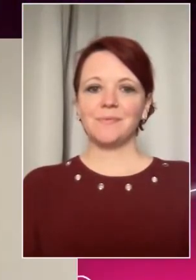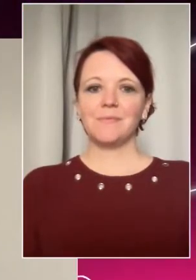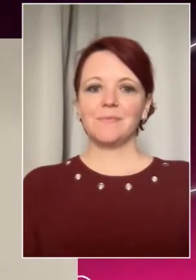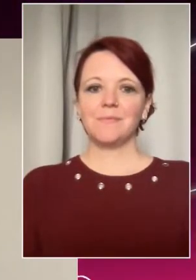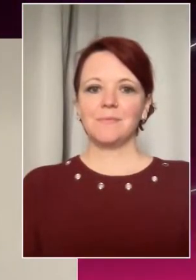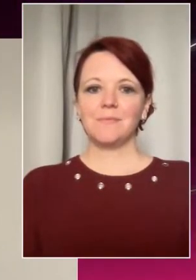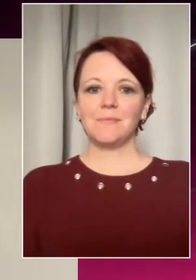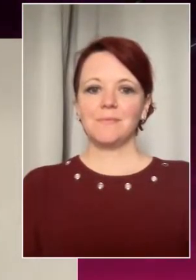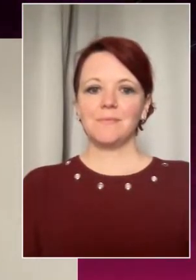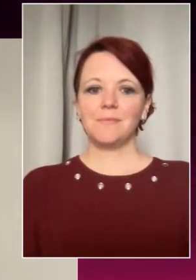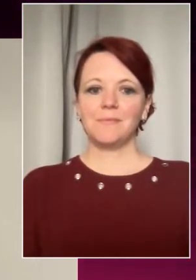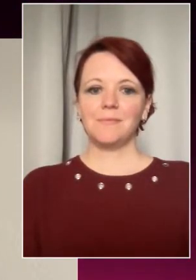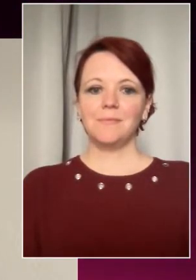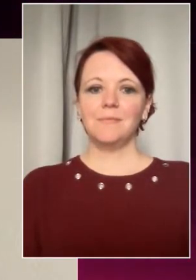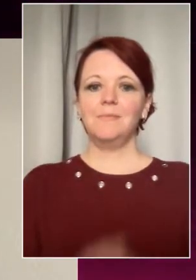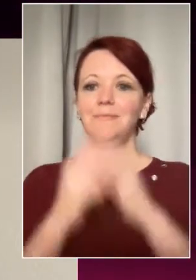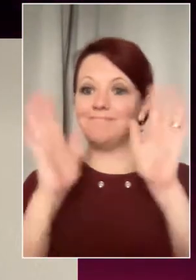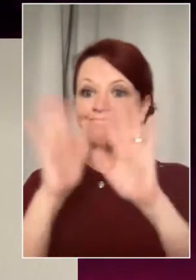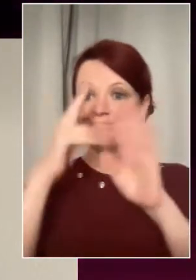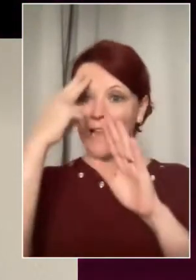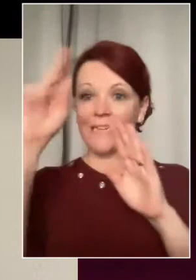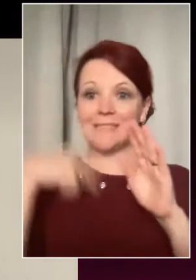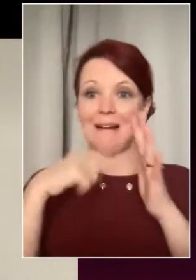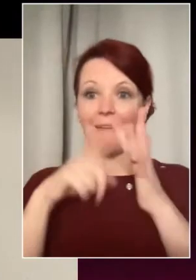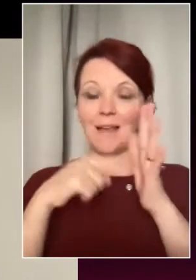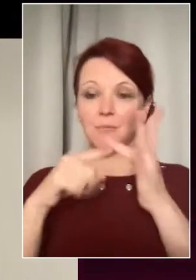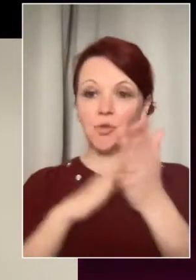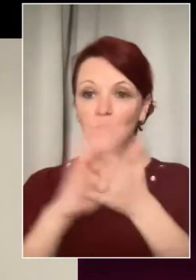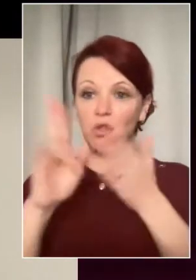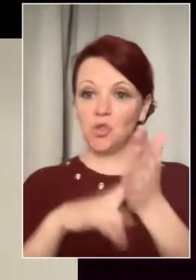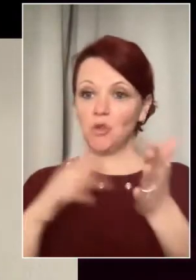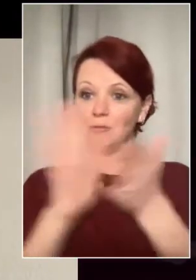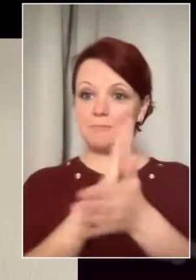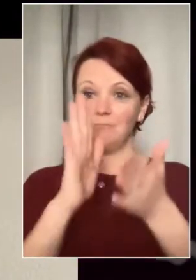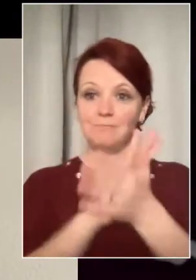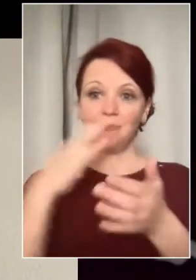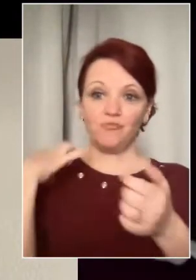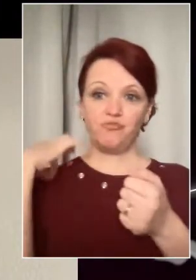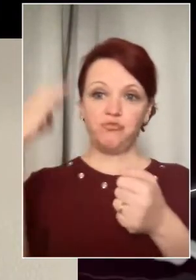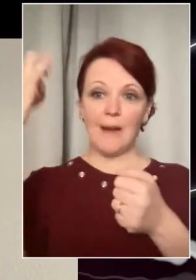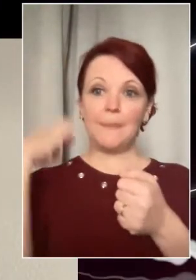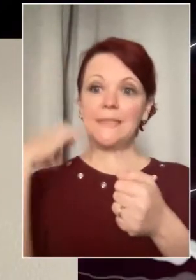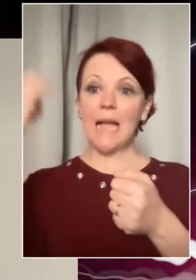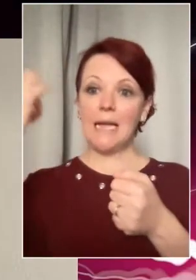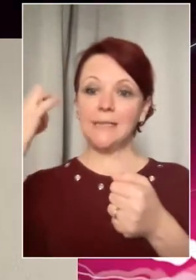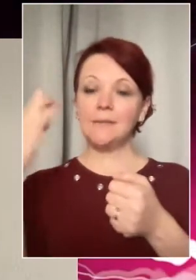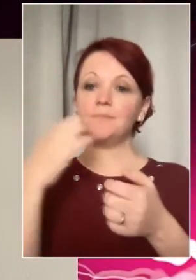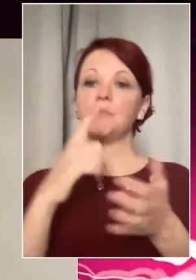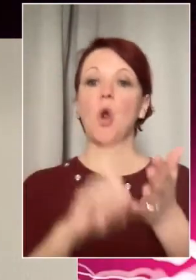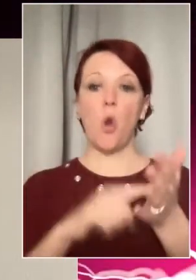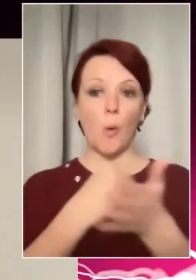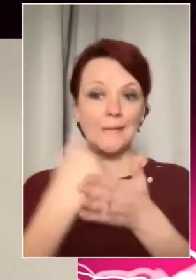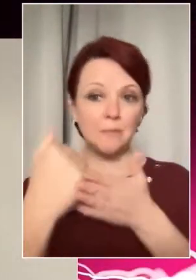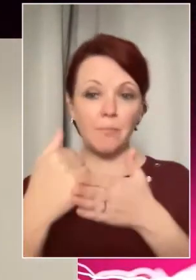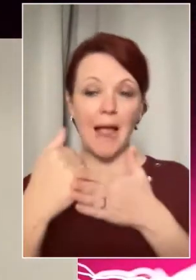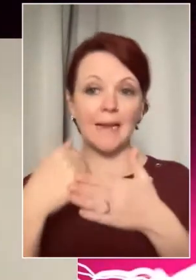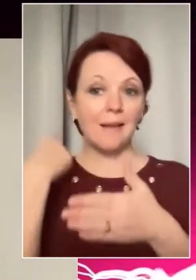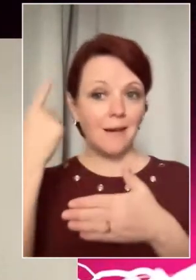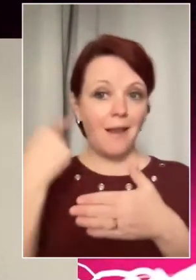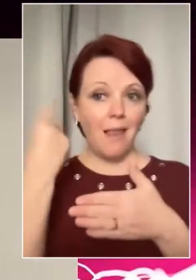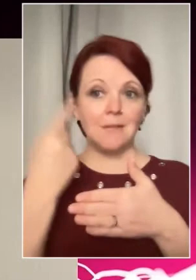My name's John and I'm delighted to represent Lloyds Banking Group at the London Regional Awards. Lloyds Banking Group is delighted to sponsor these awards because we